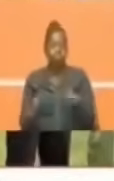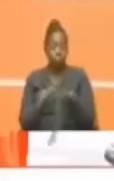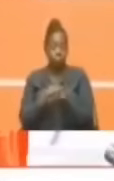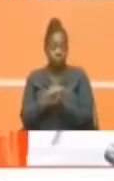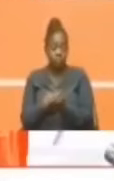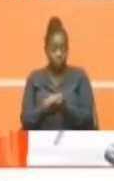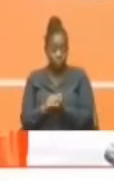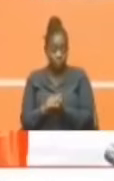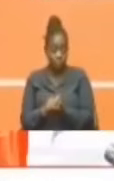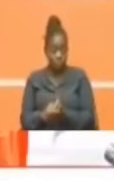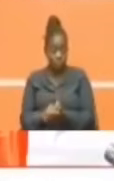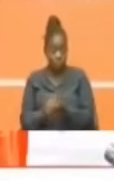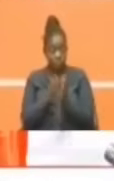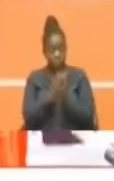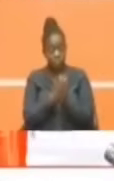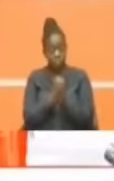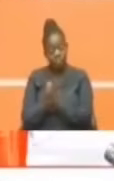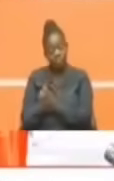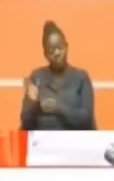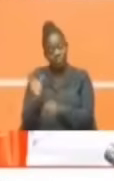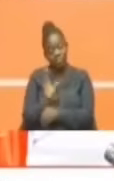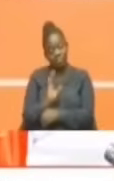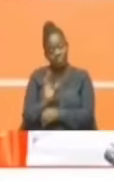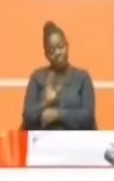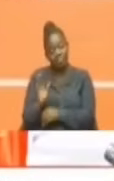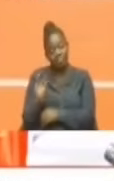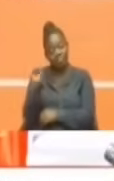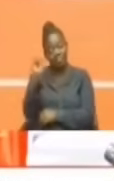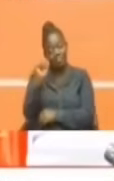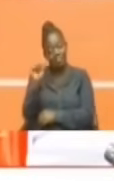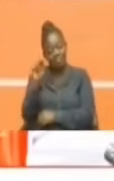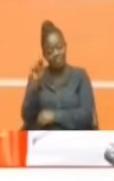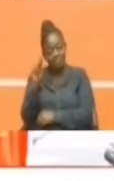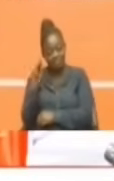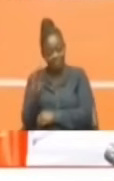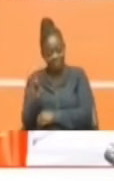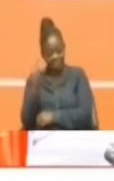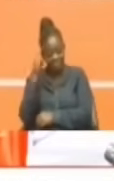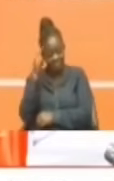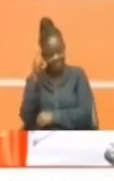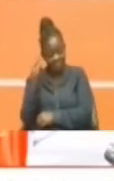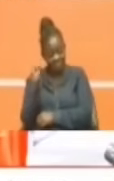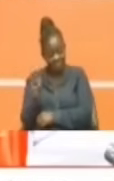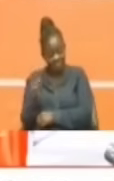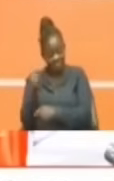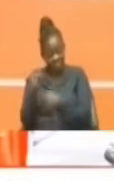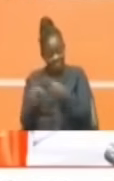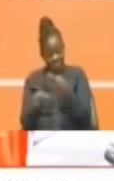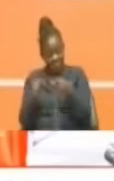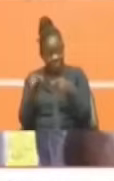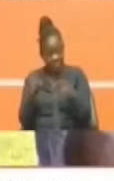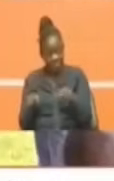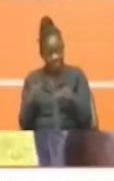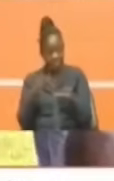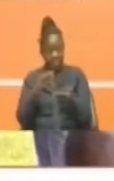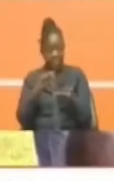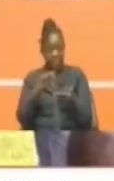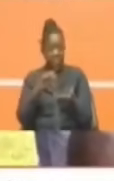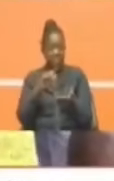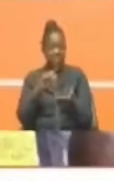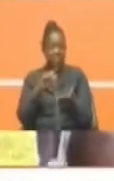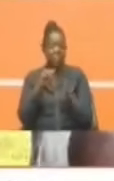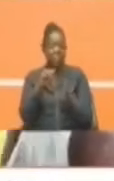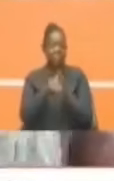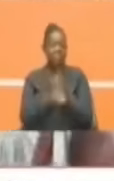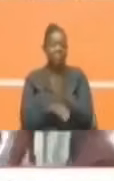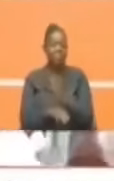bwensi. I thank Commissioner Helen Sekou for coordination of this program. Ye first lady